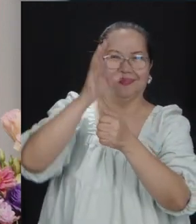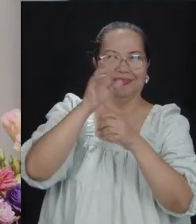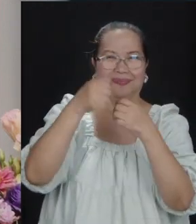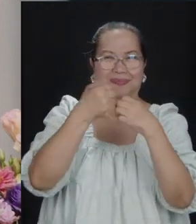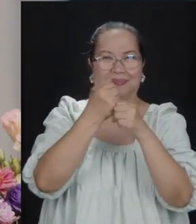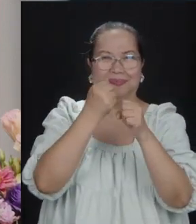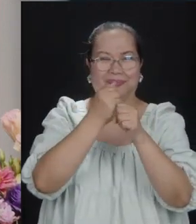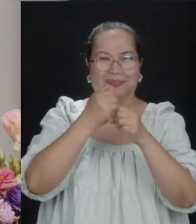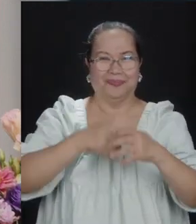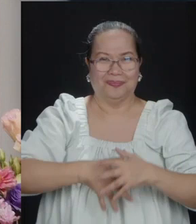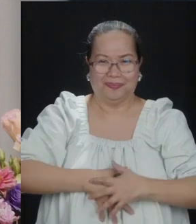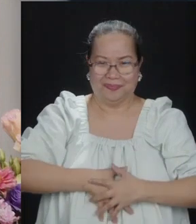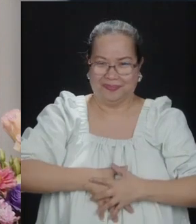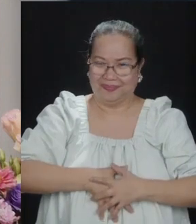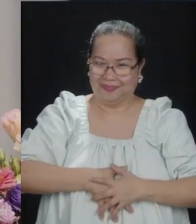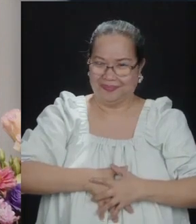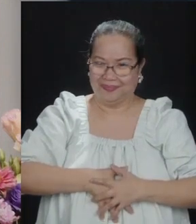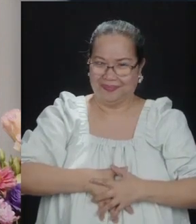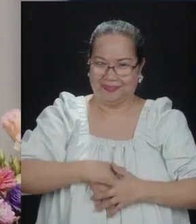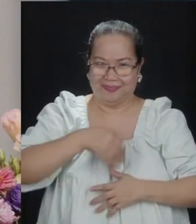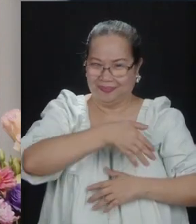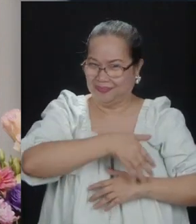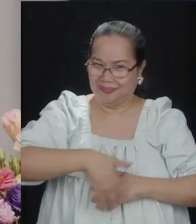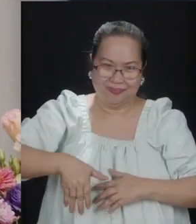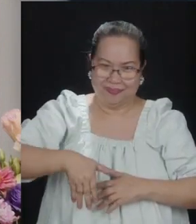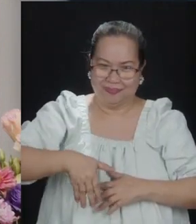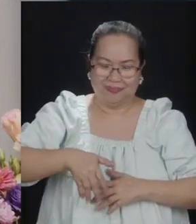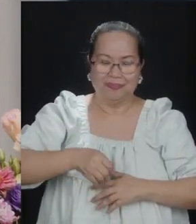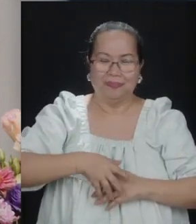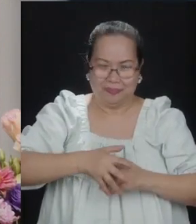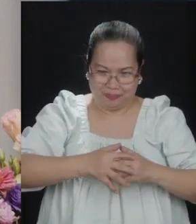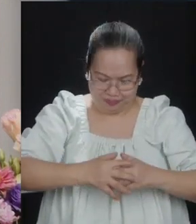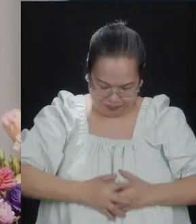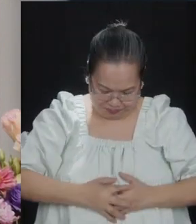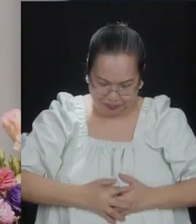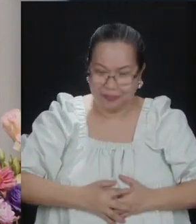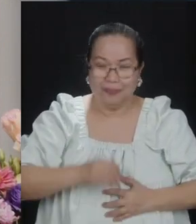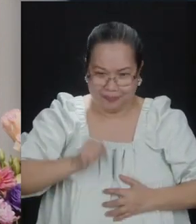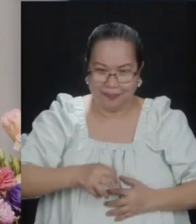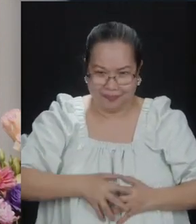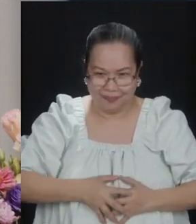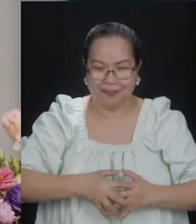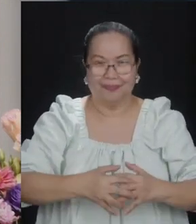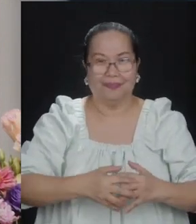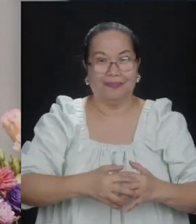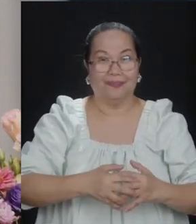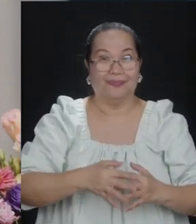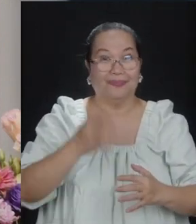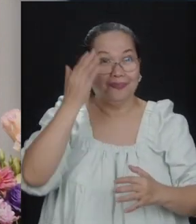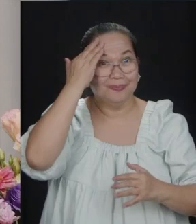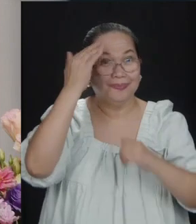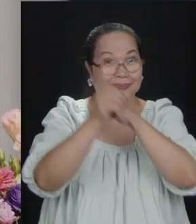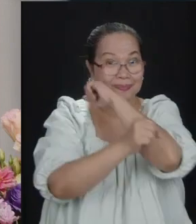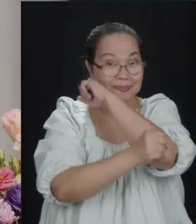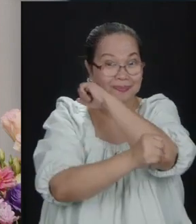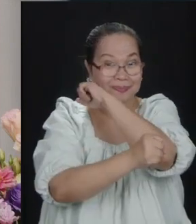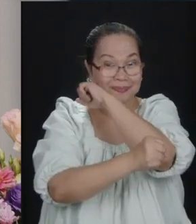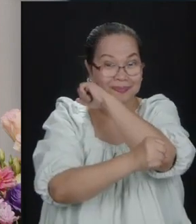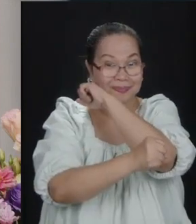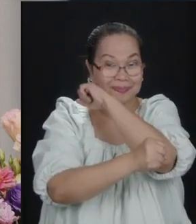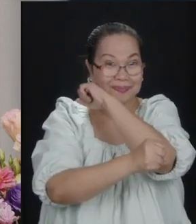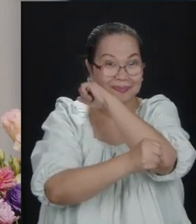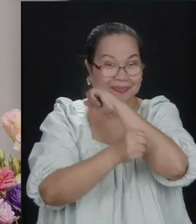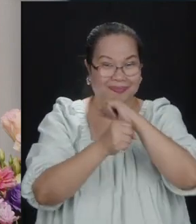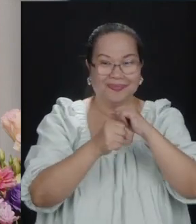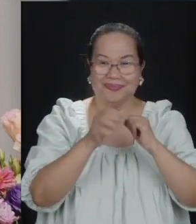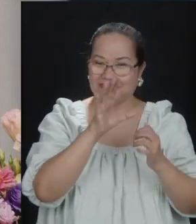the barren woman fruitful. She knew that Sarah, who waited 25 years, finally